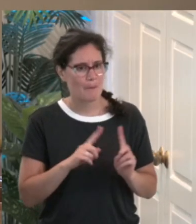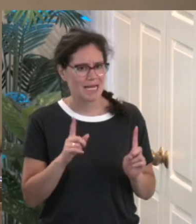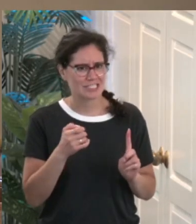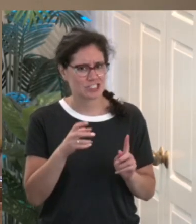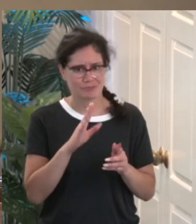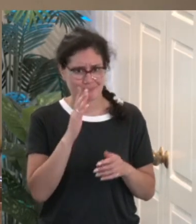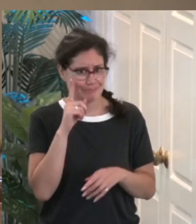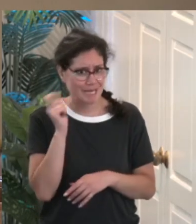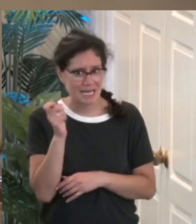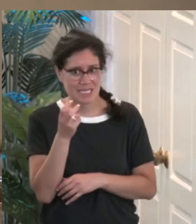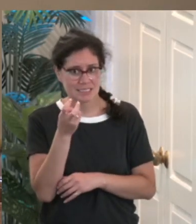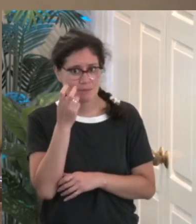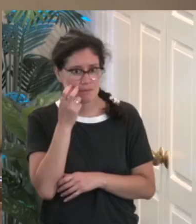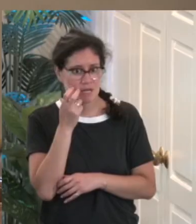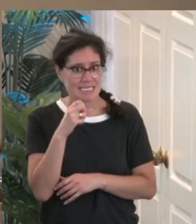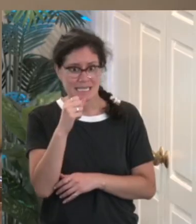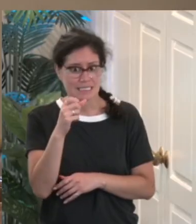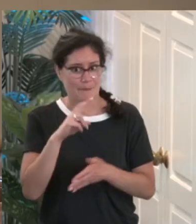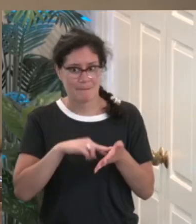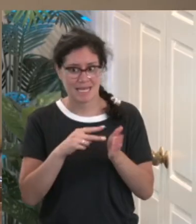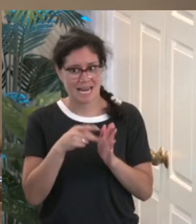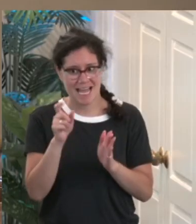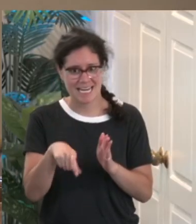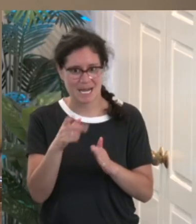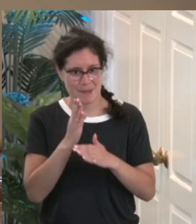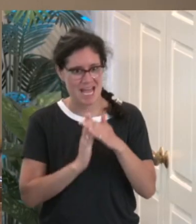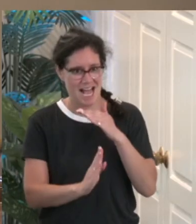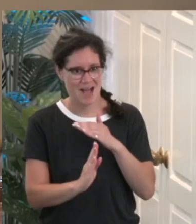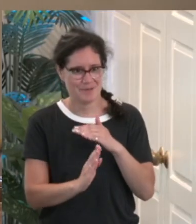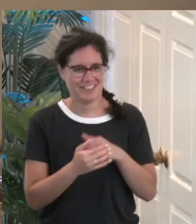blind doesn't mean I need to be humble.